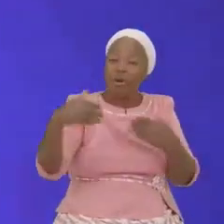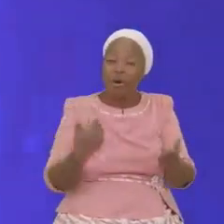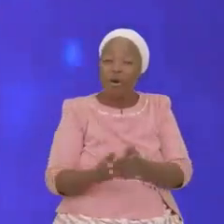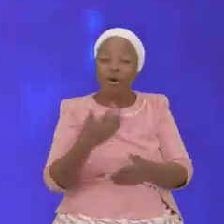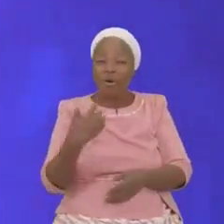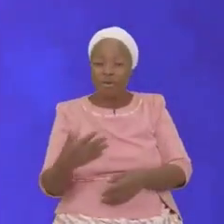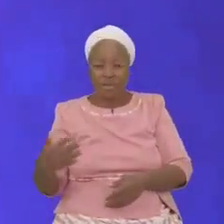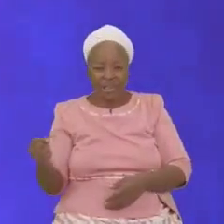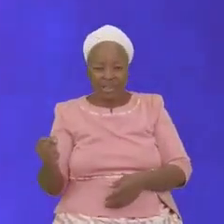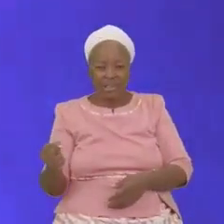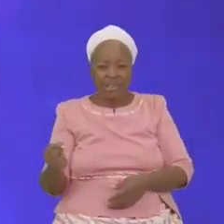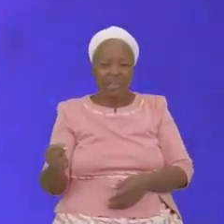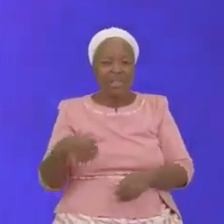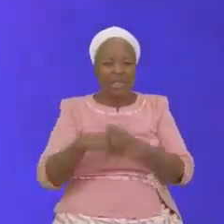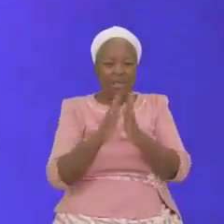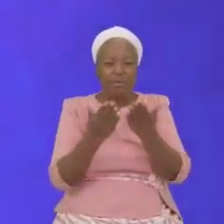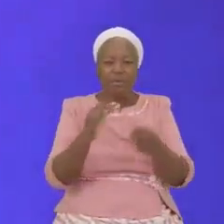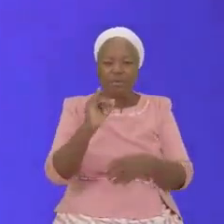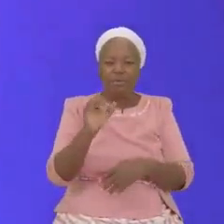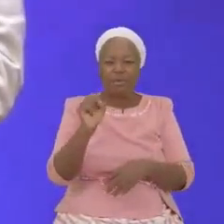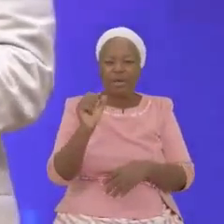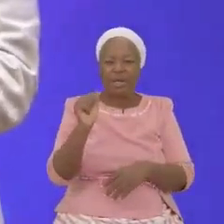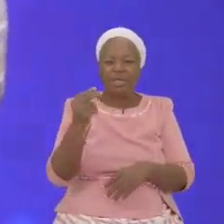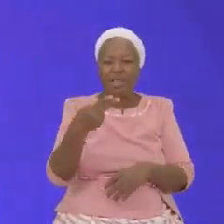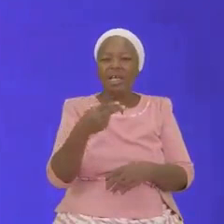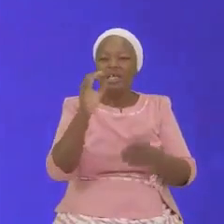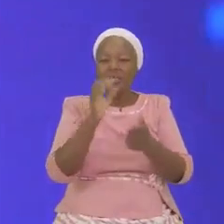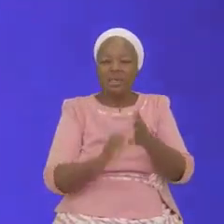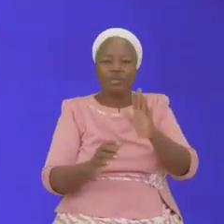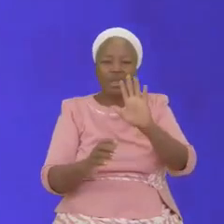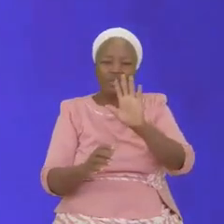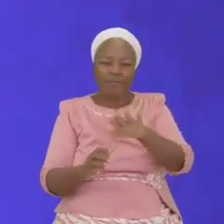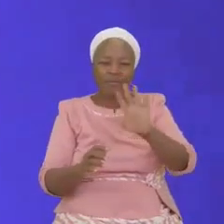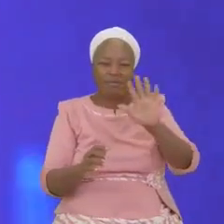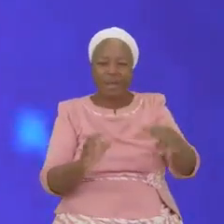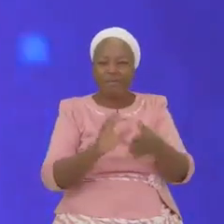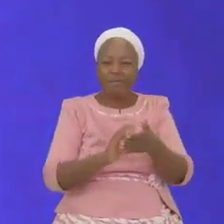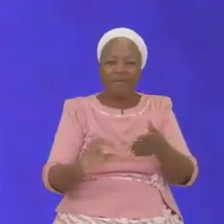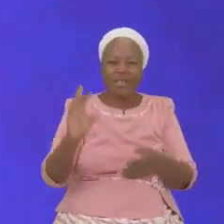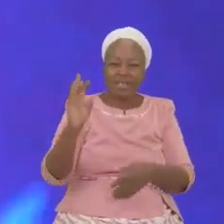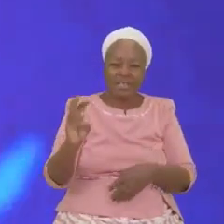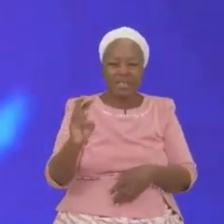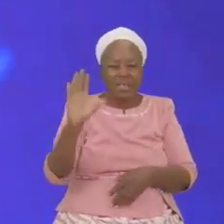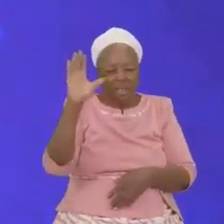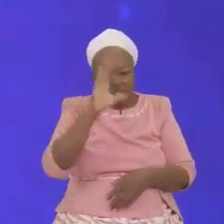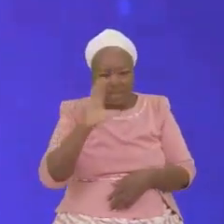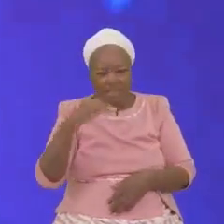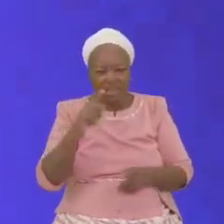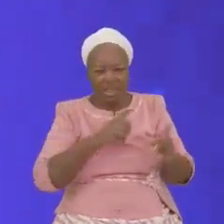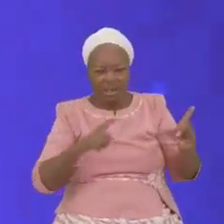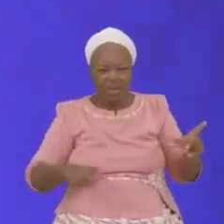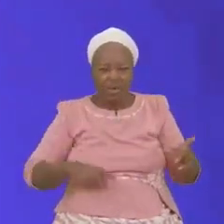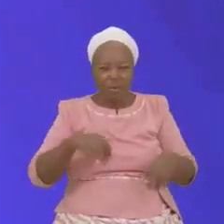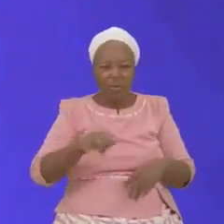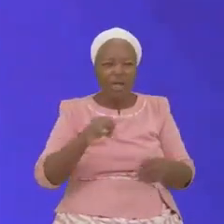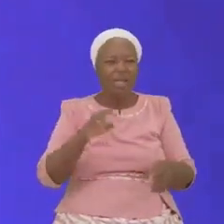things. We're looking at Isaiah chapter 55, reading from verse 6. Seek ye the Lord while he may be